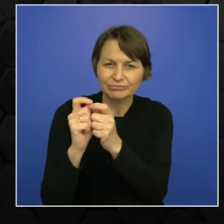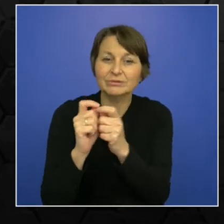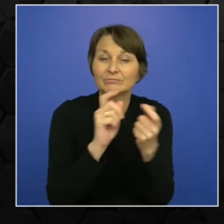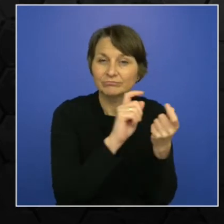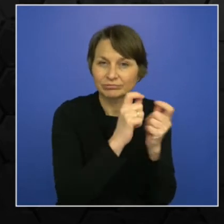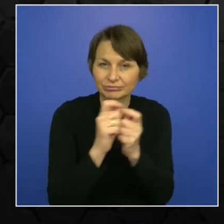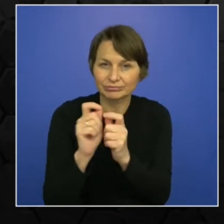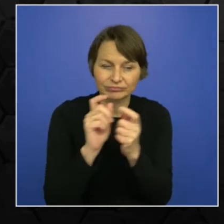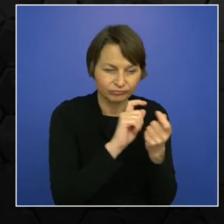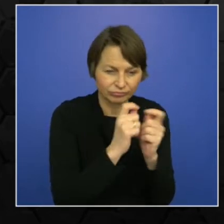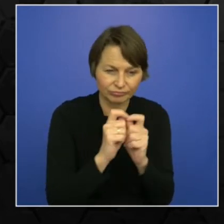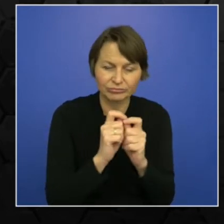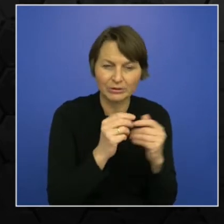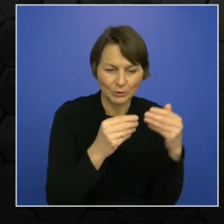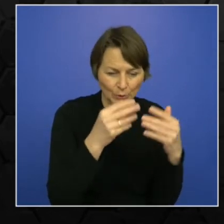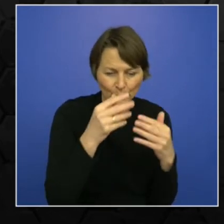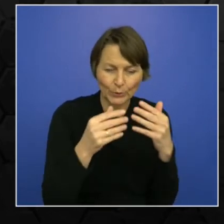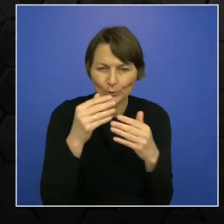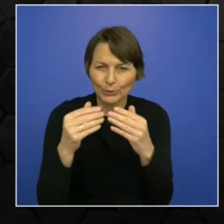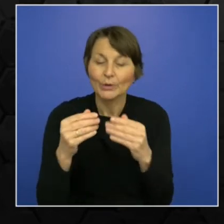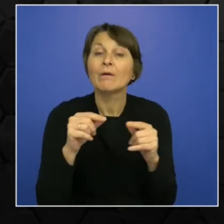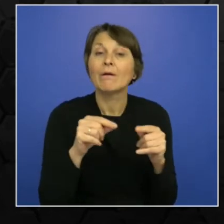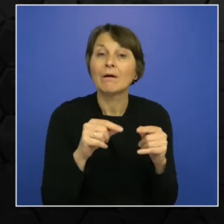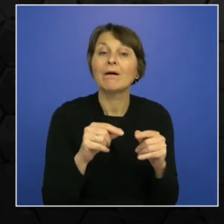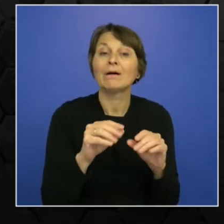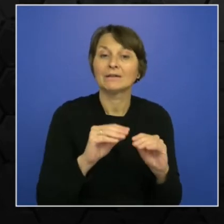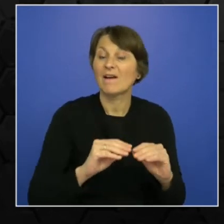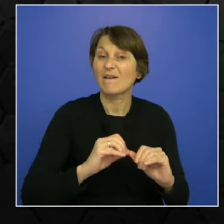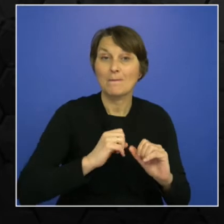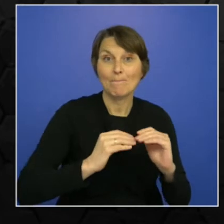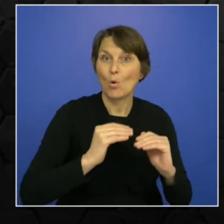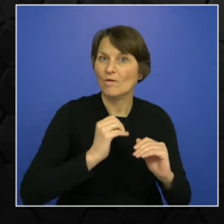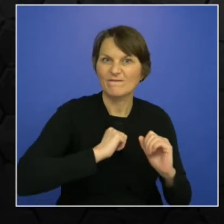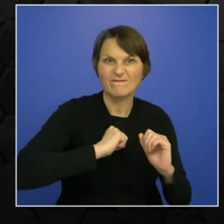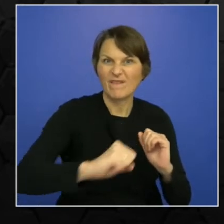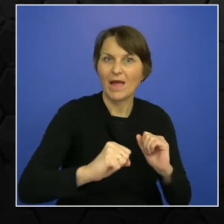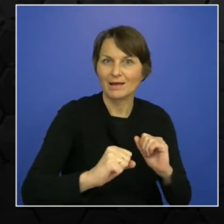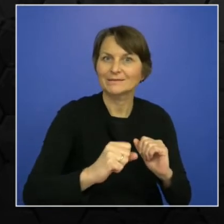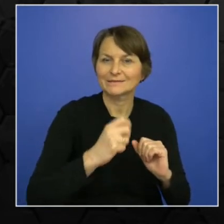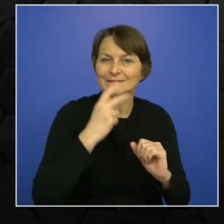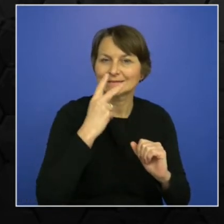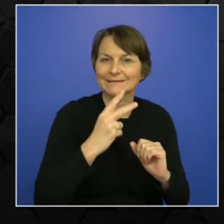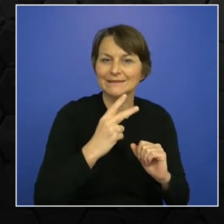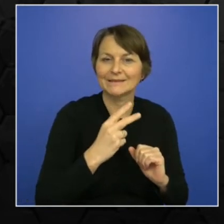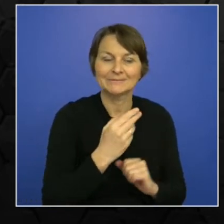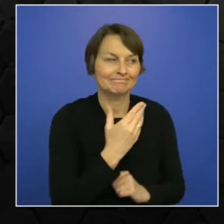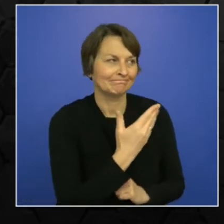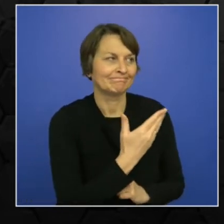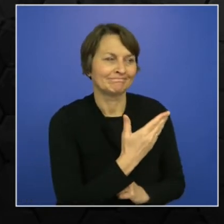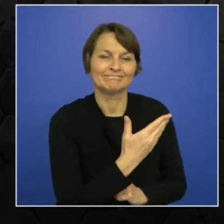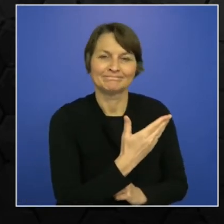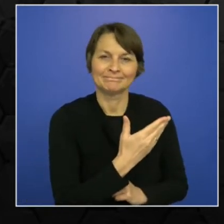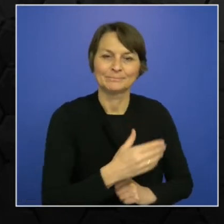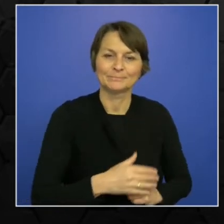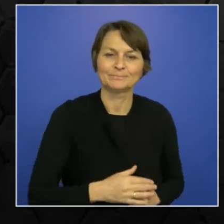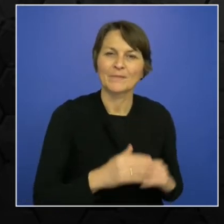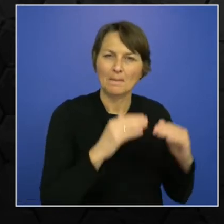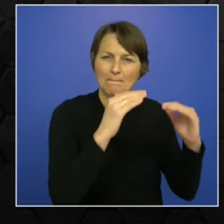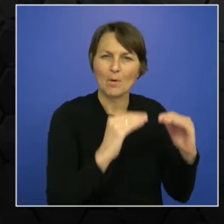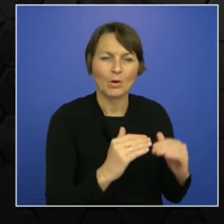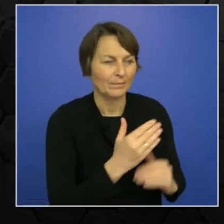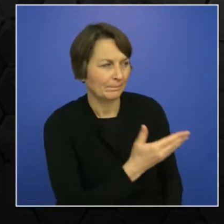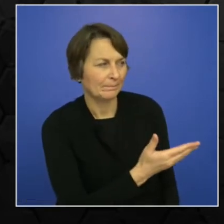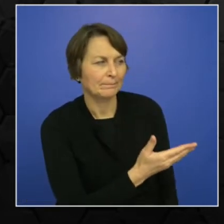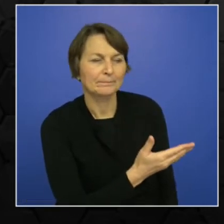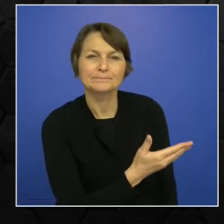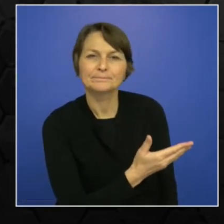equations, the process becomes much faster. And you can see here in the bottom picture that the model